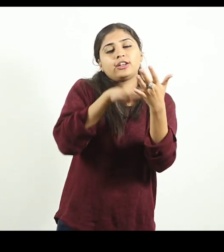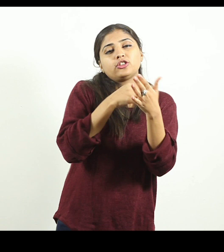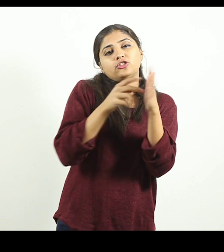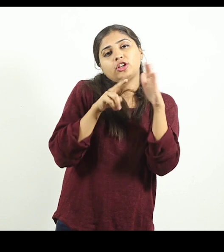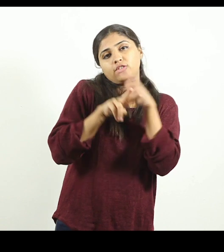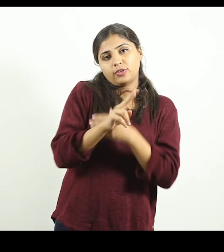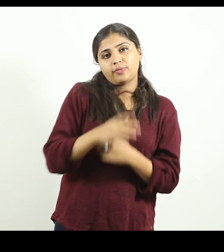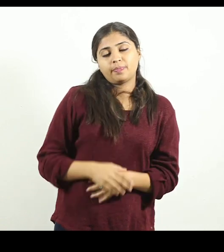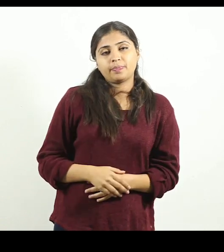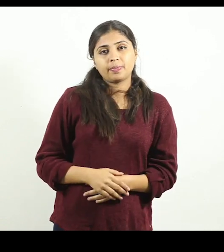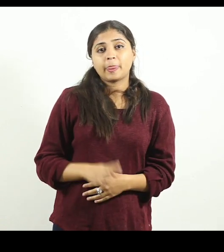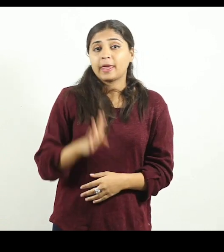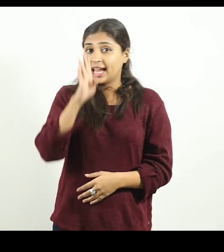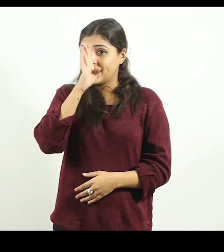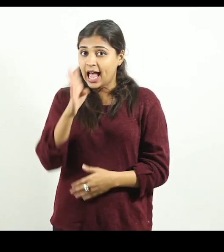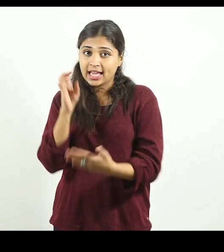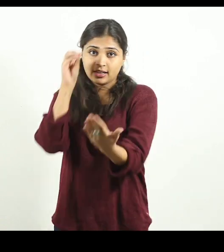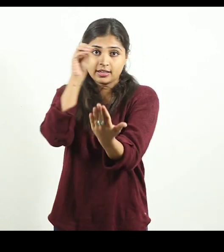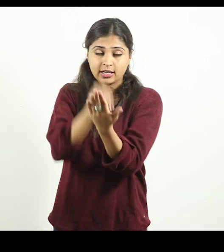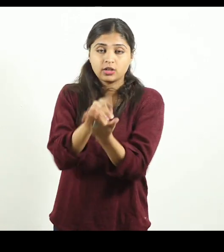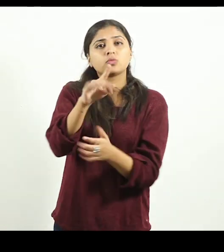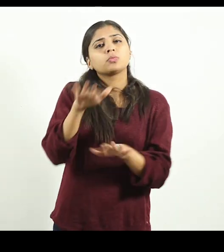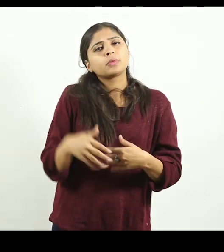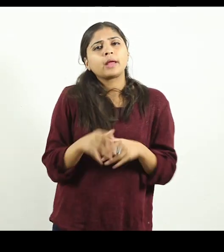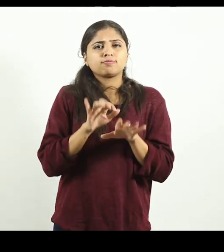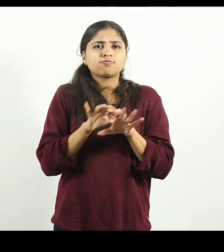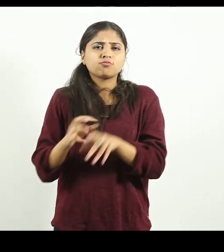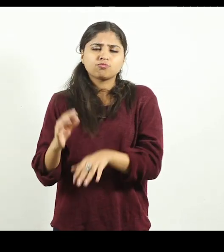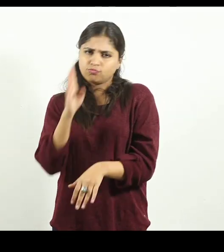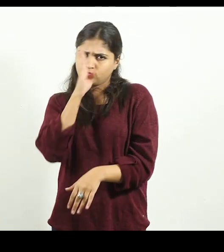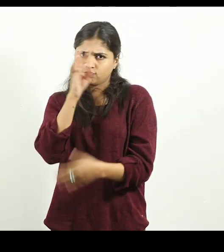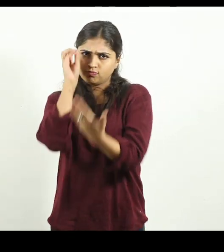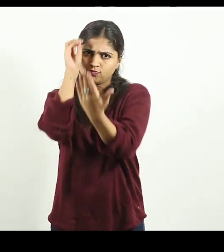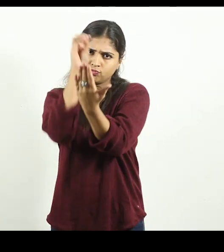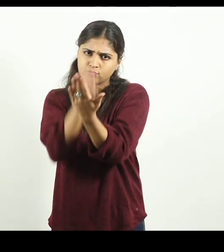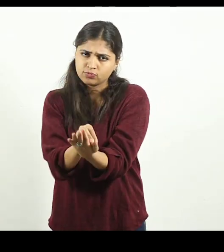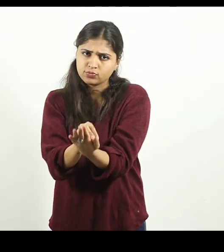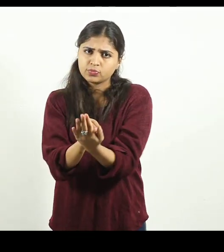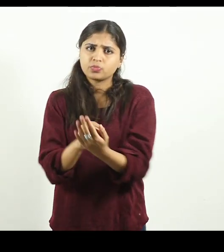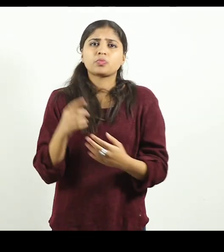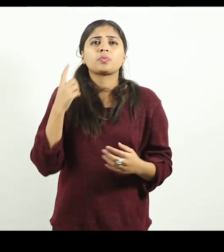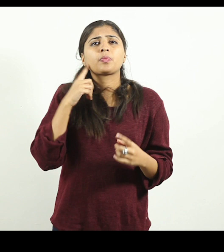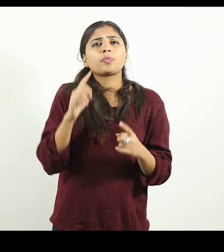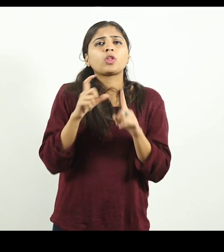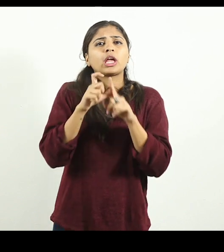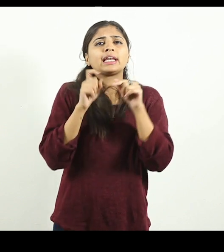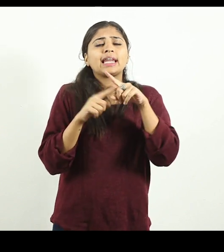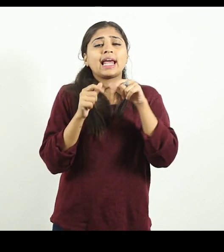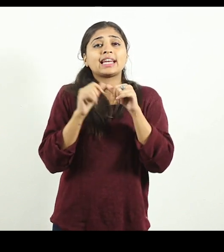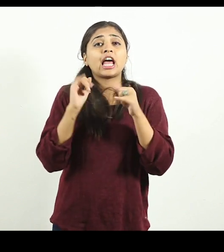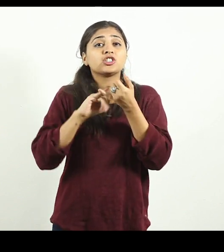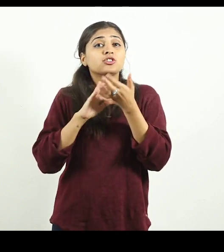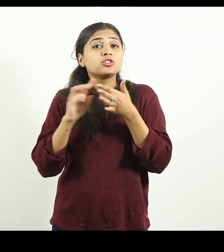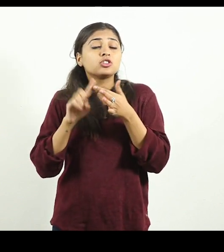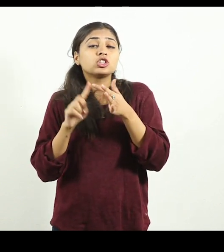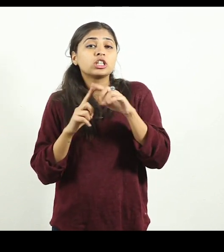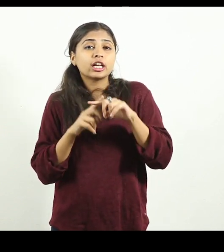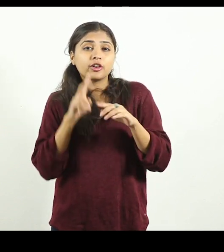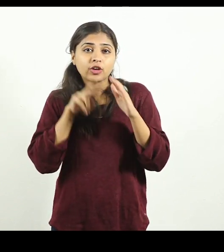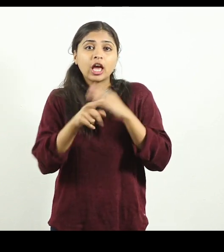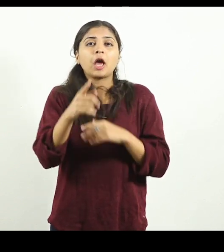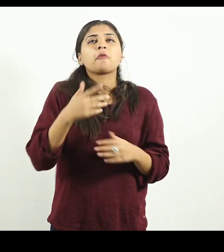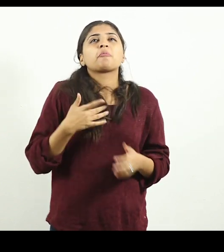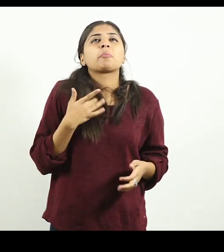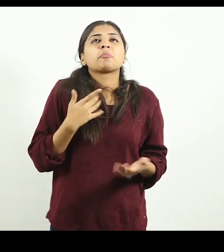to database view. You can type directly into the table while it's in datasheet view. Initially, this